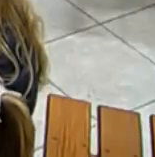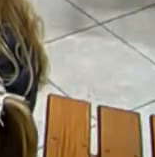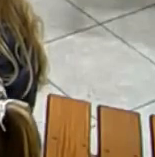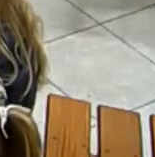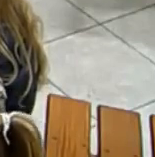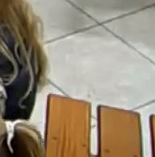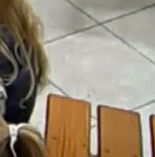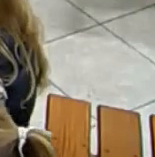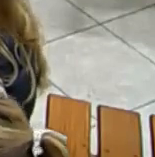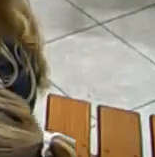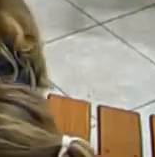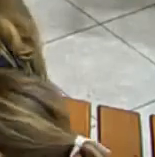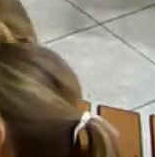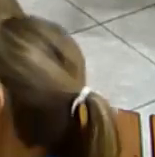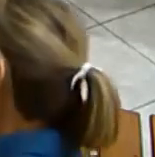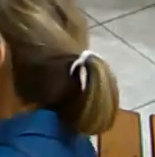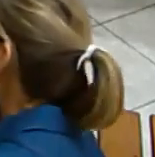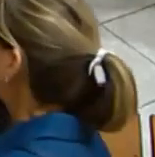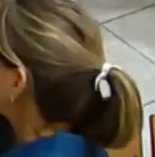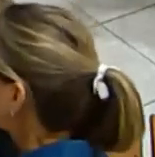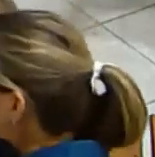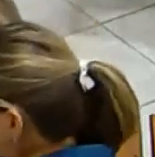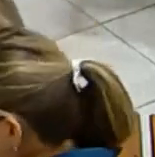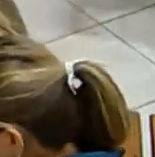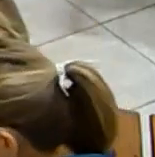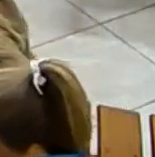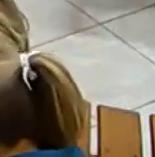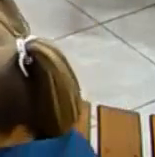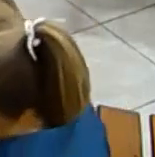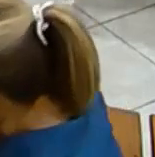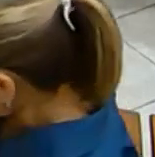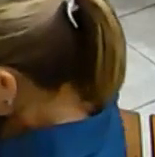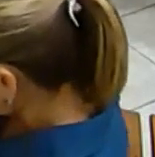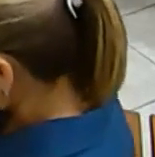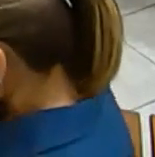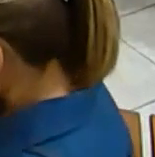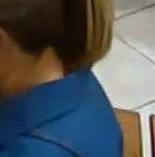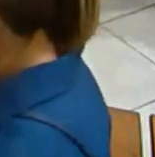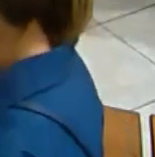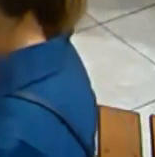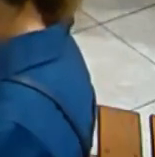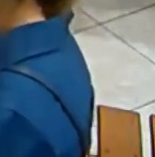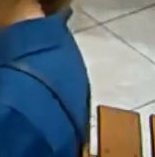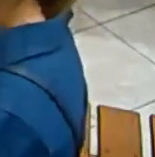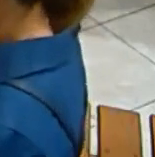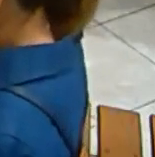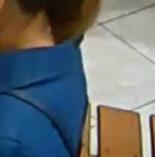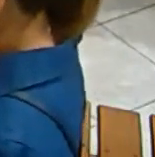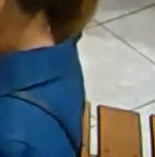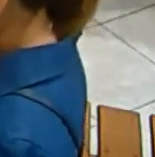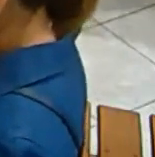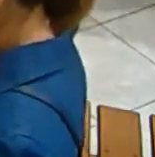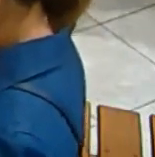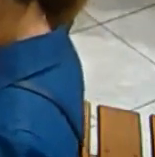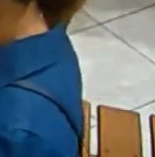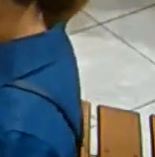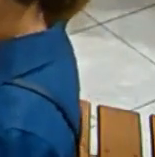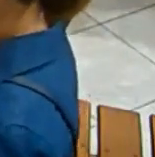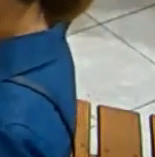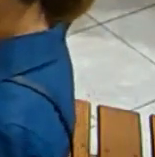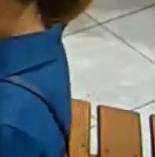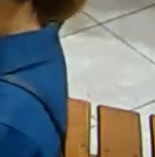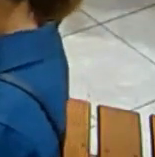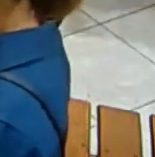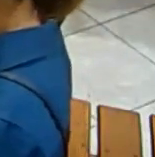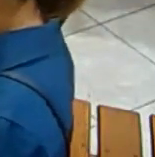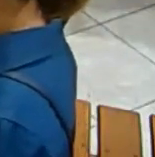tonight. We pray to you in the name of the Lord Jesus. In your name we say the wonderful grace, the Lord and Savior Jesus Christ, love of God, and good and eternal